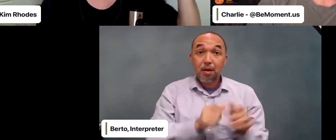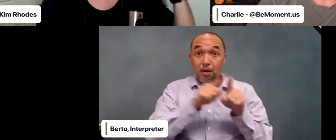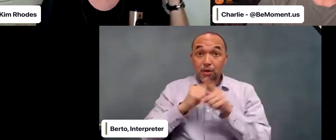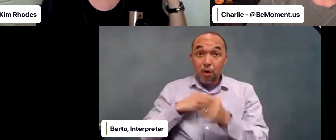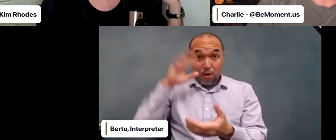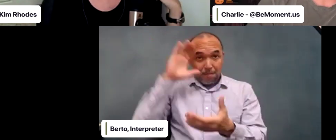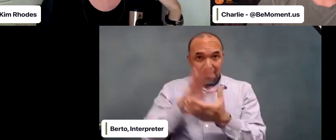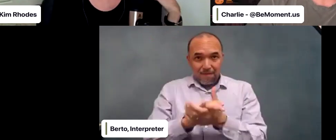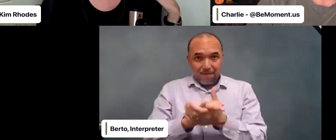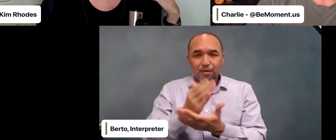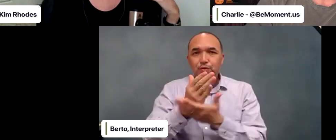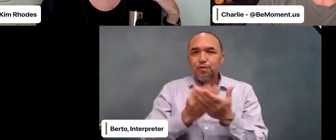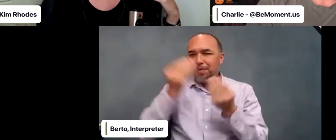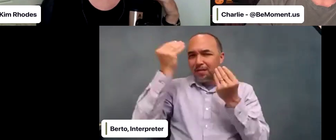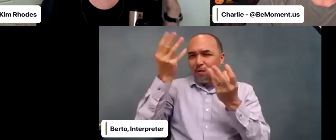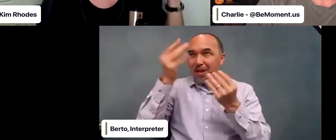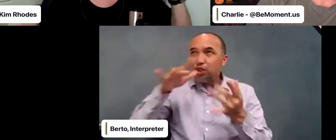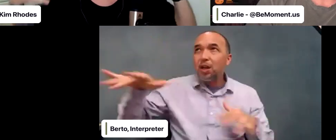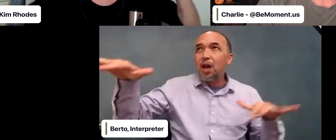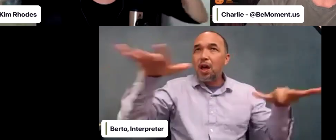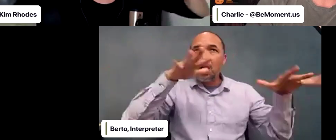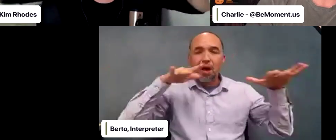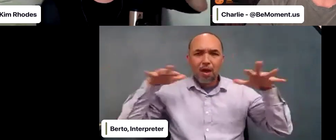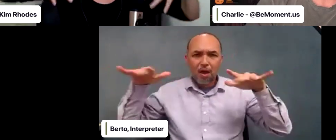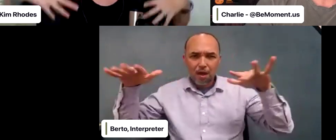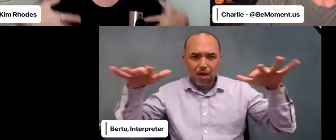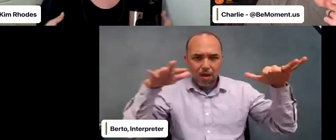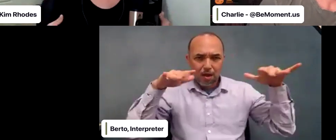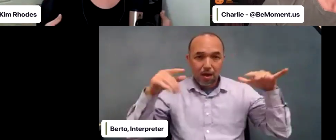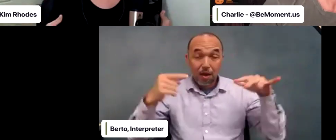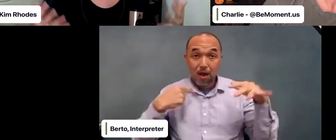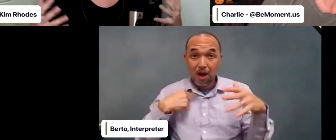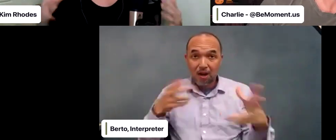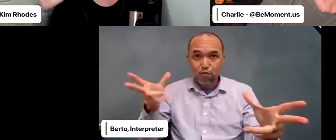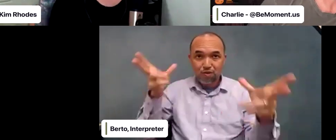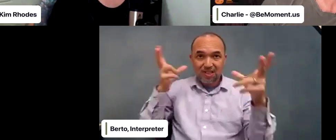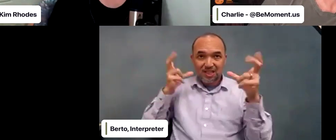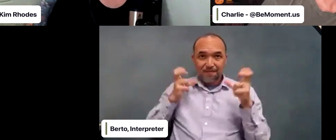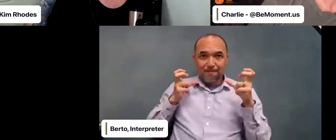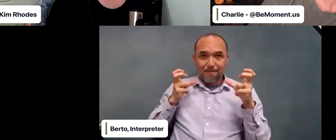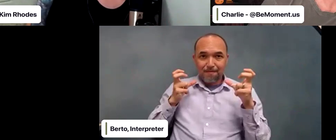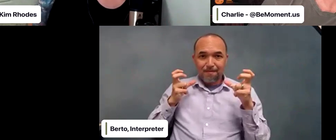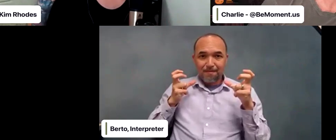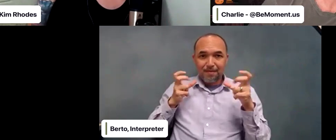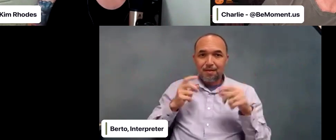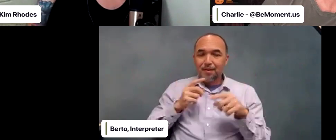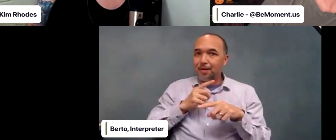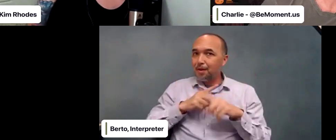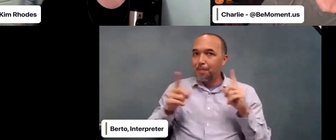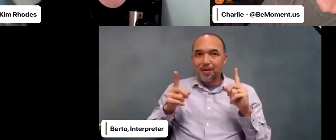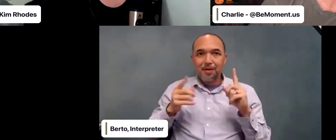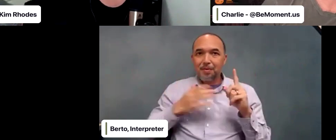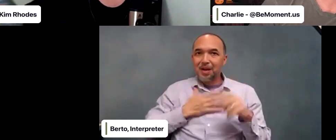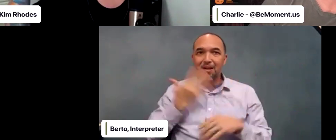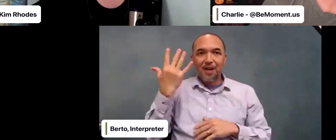pieces of information that I receive that are not received by my five